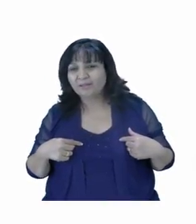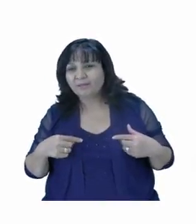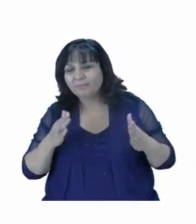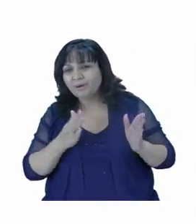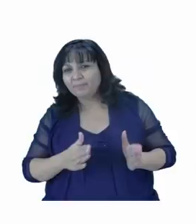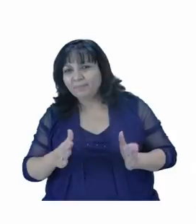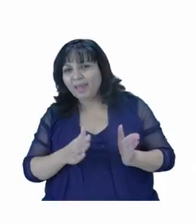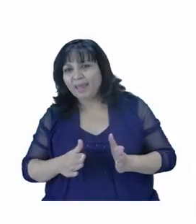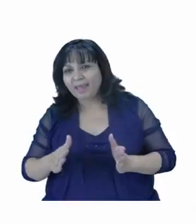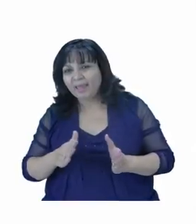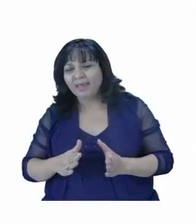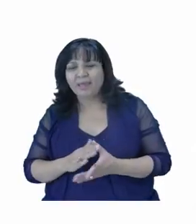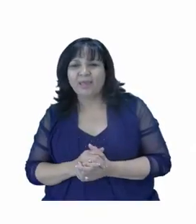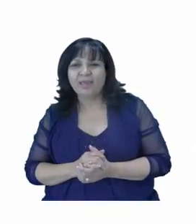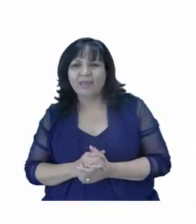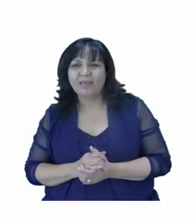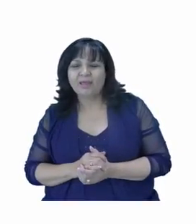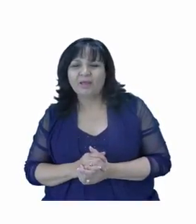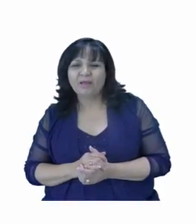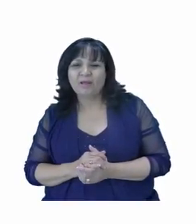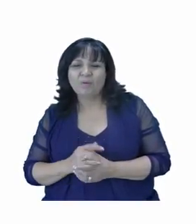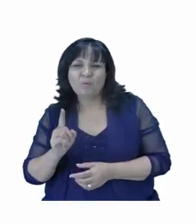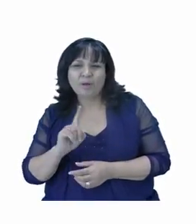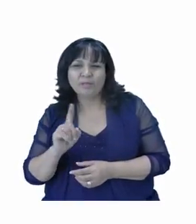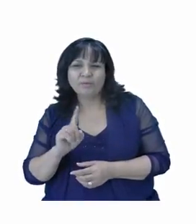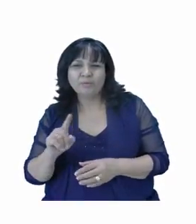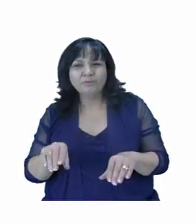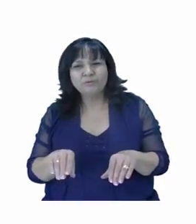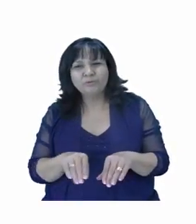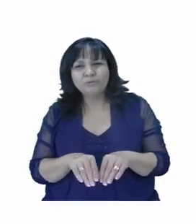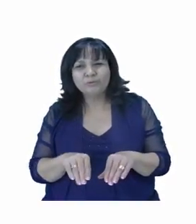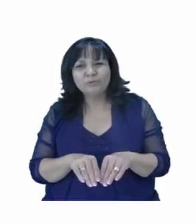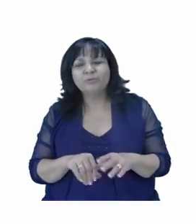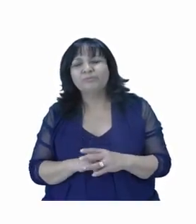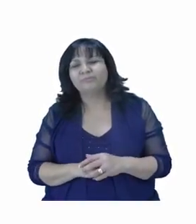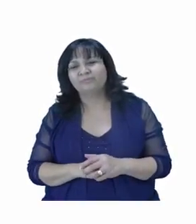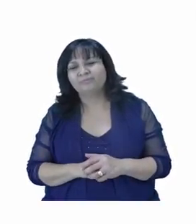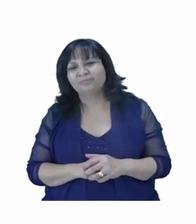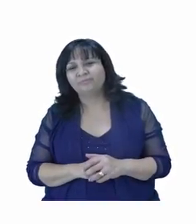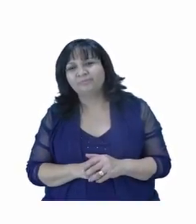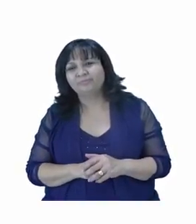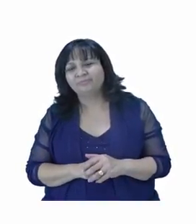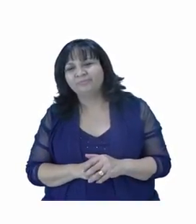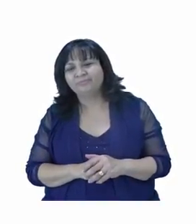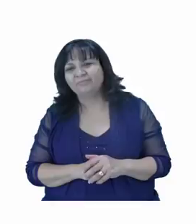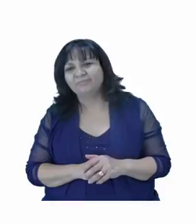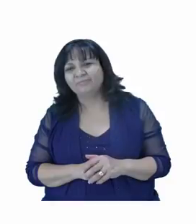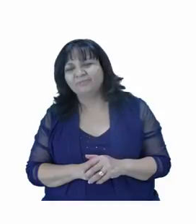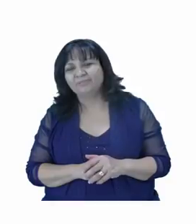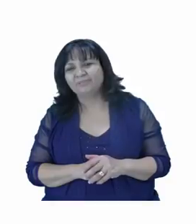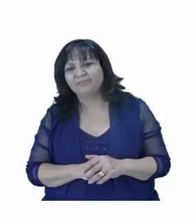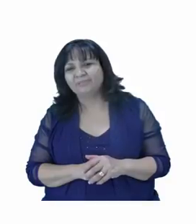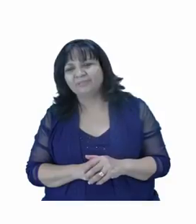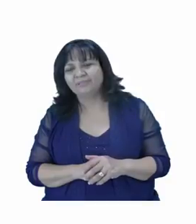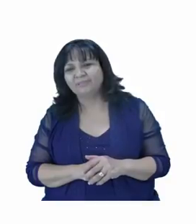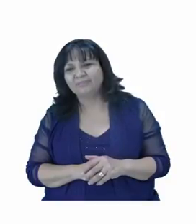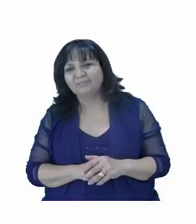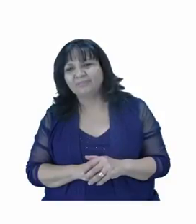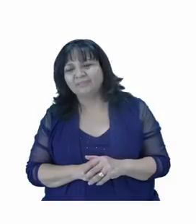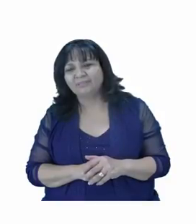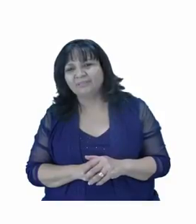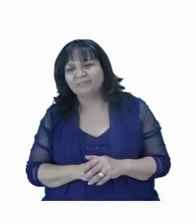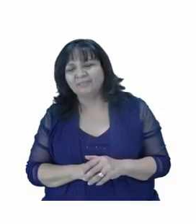out all the actions that are in our booklet. So, I'd like you to please stand